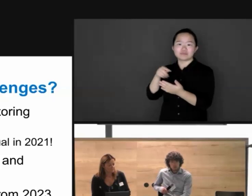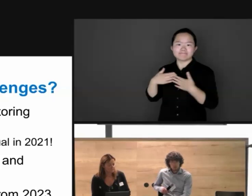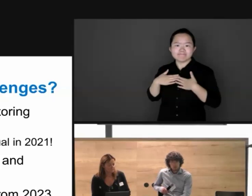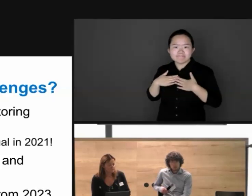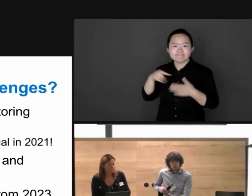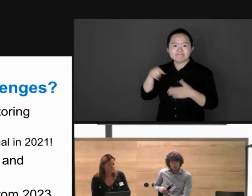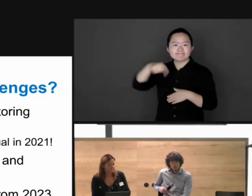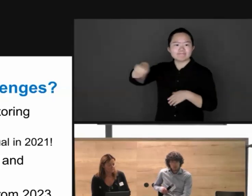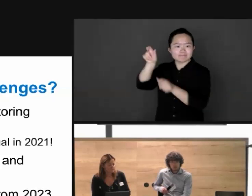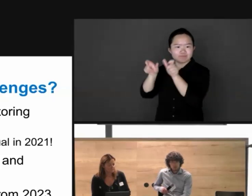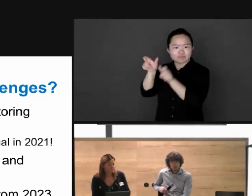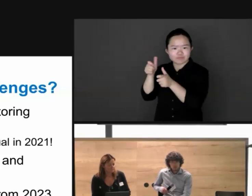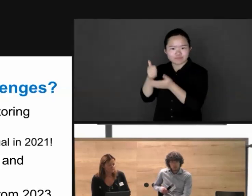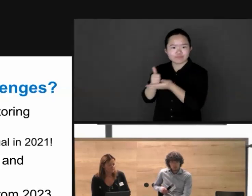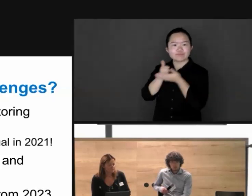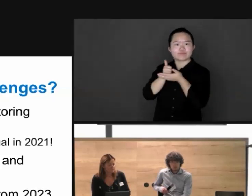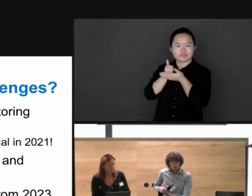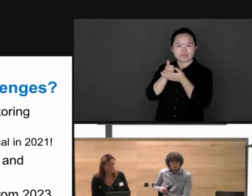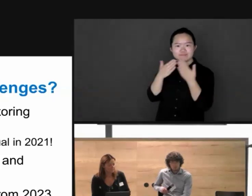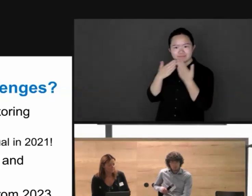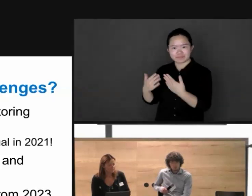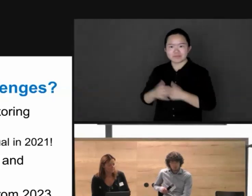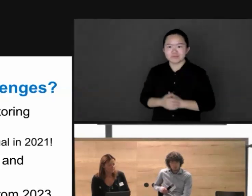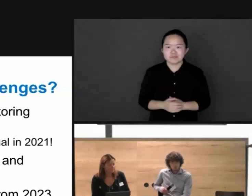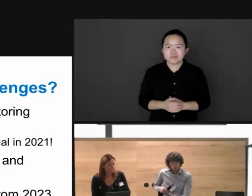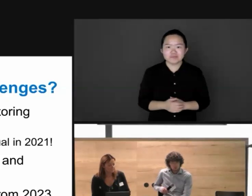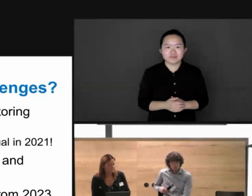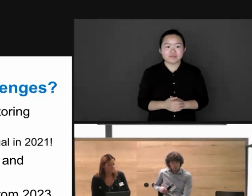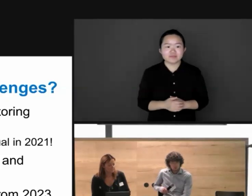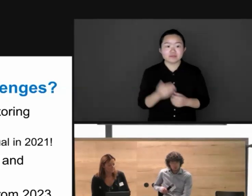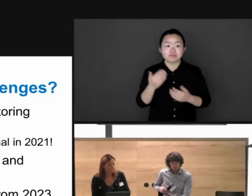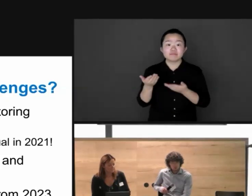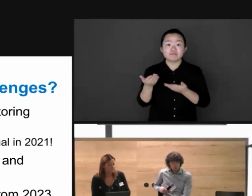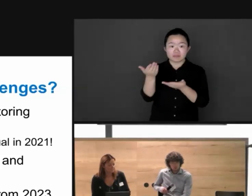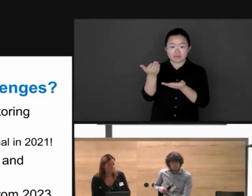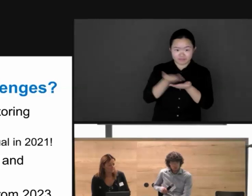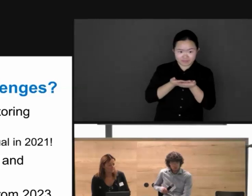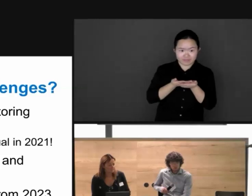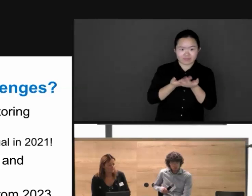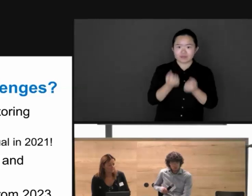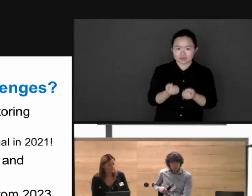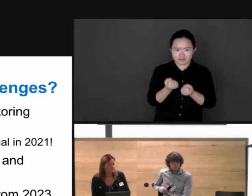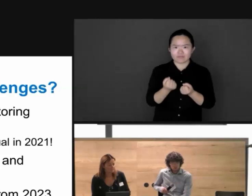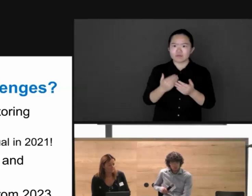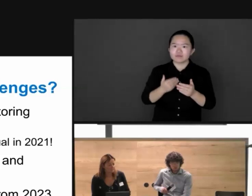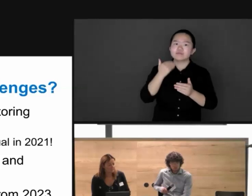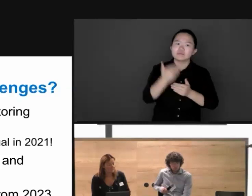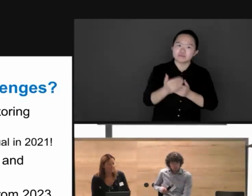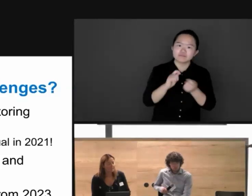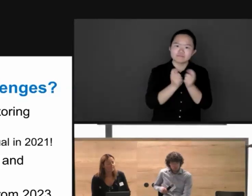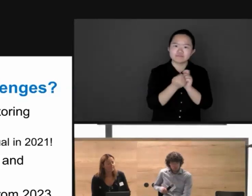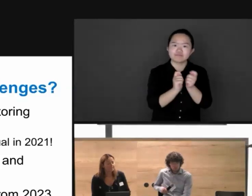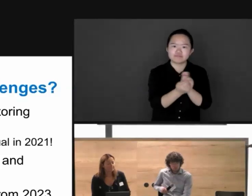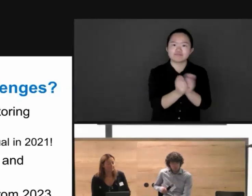annual exercises and for other supervision cases, and it has shared the methodology with every stakeholder who